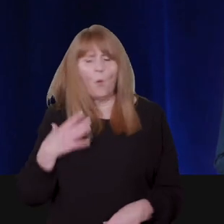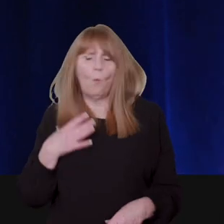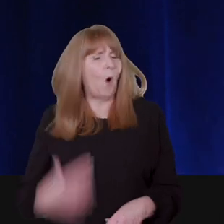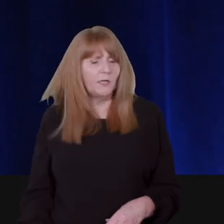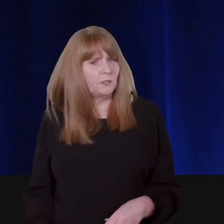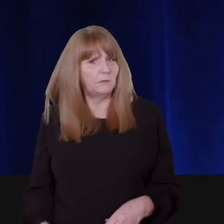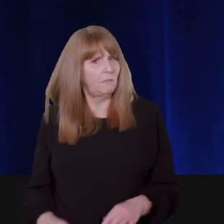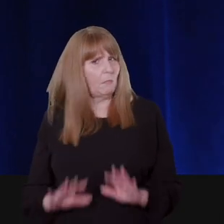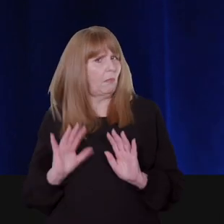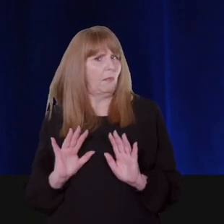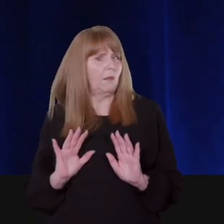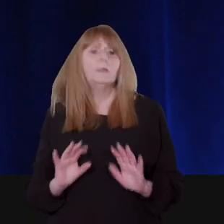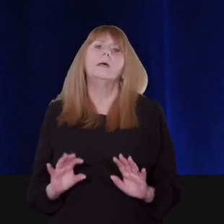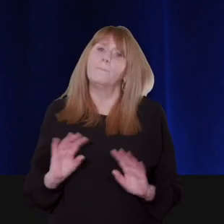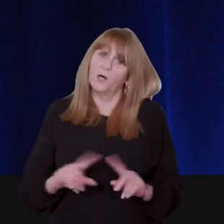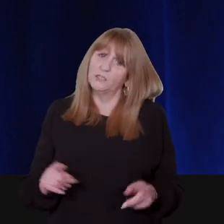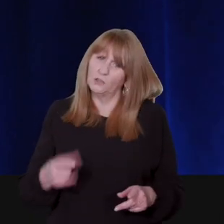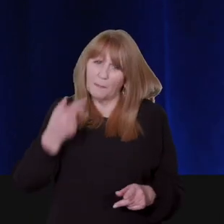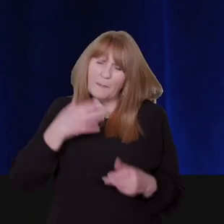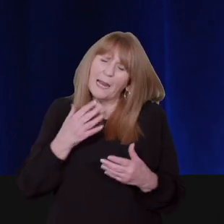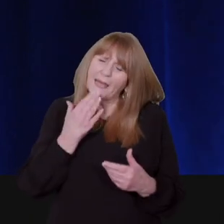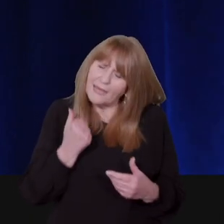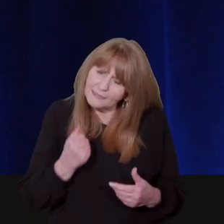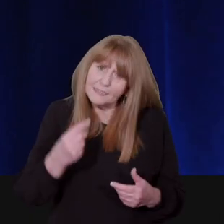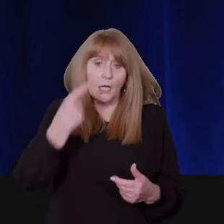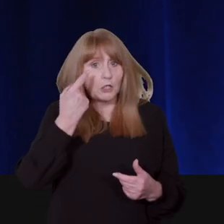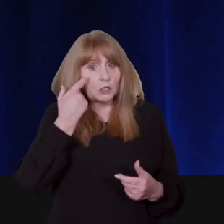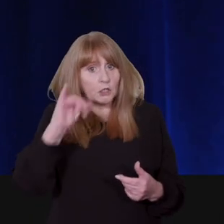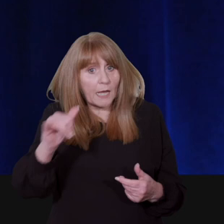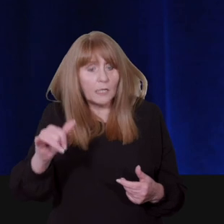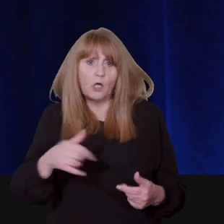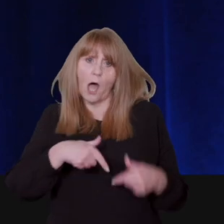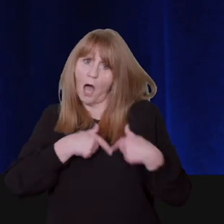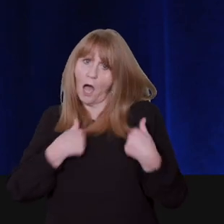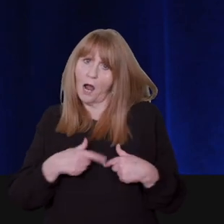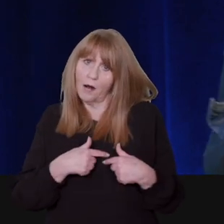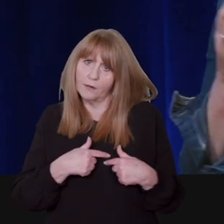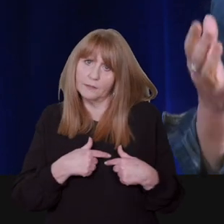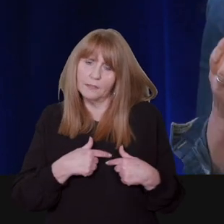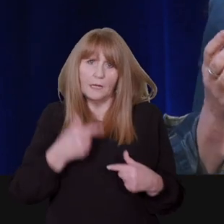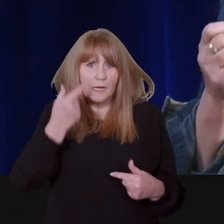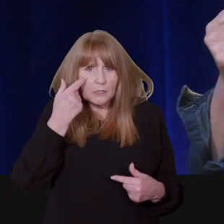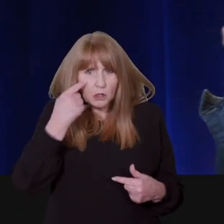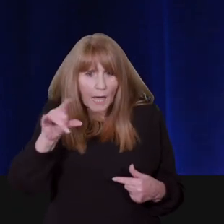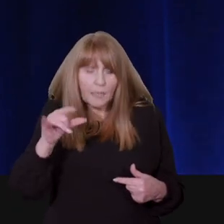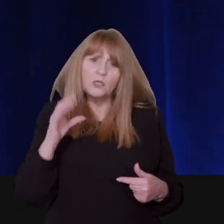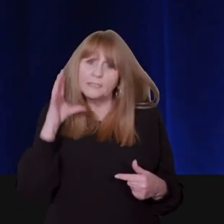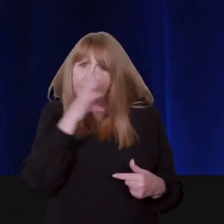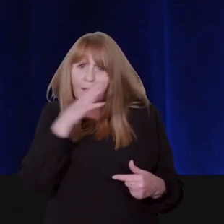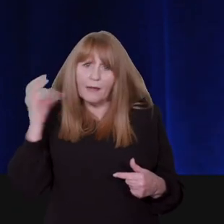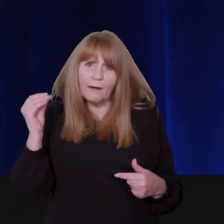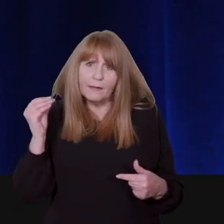giver. Check your spirit, that what you bring is full of life. Check your approach and your vocabulary, that you come in with an attitude